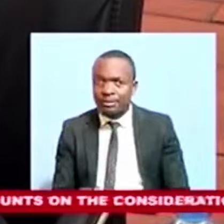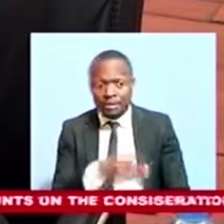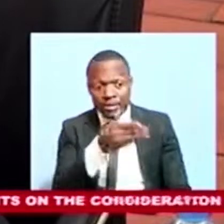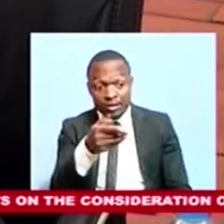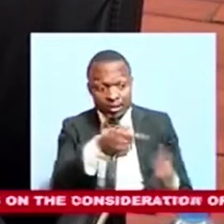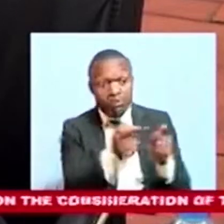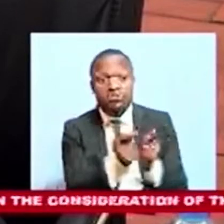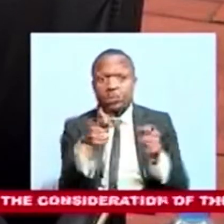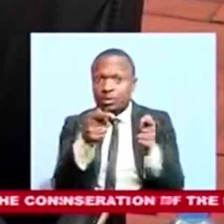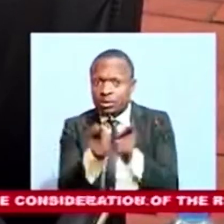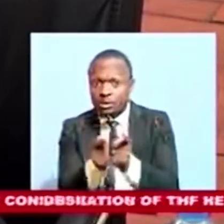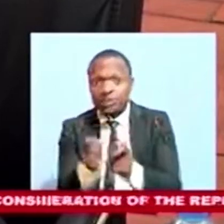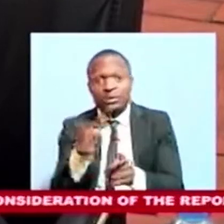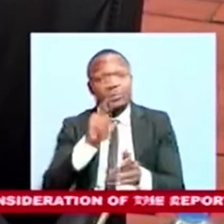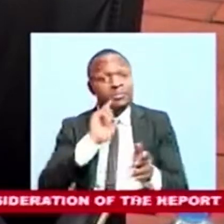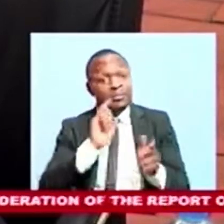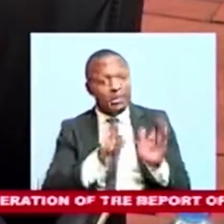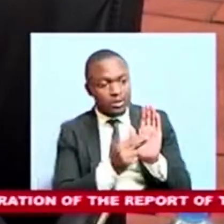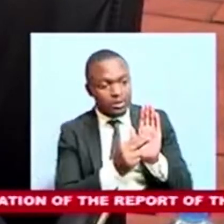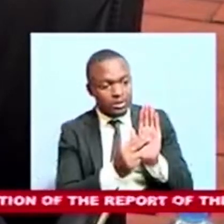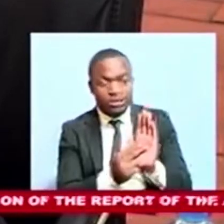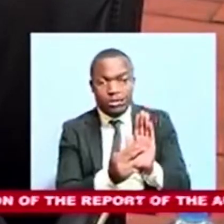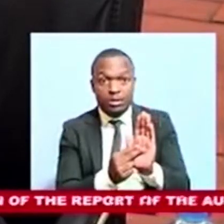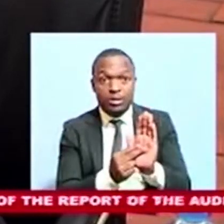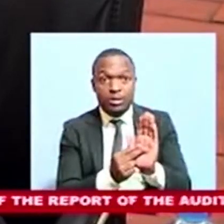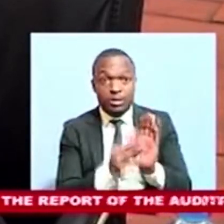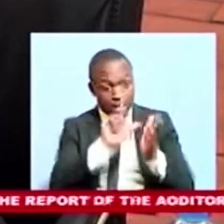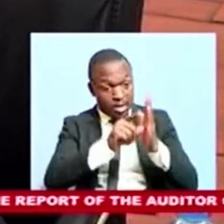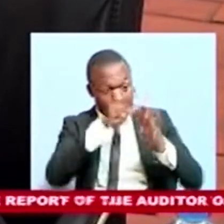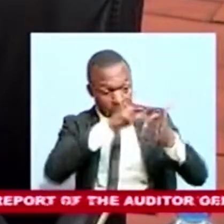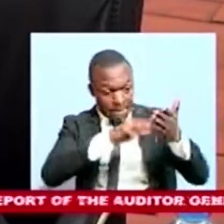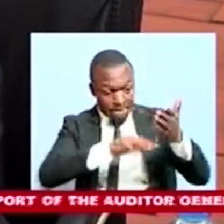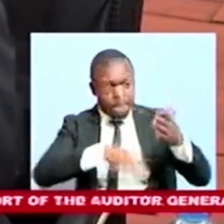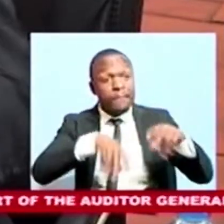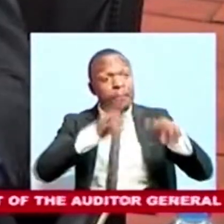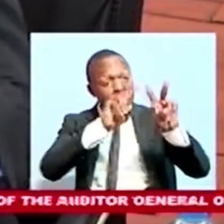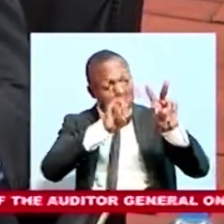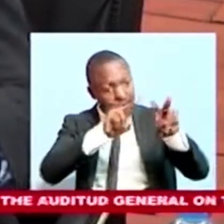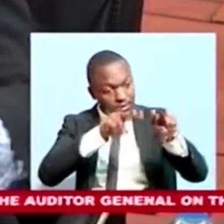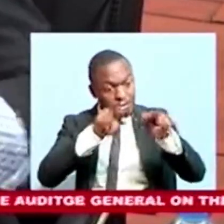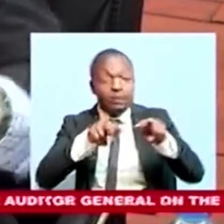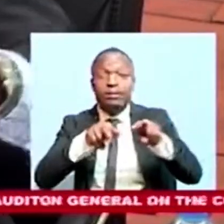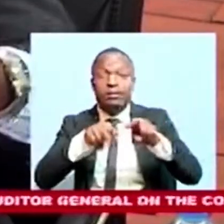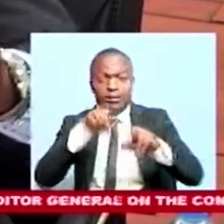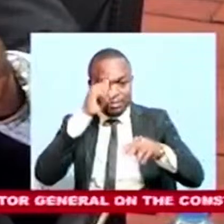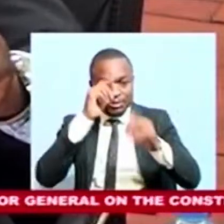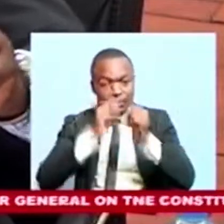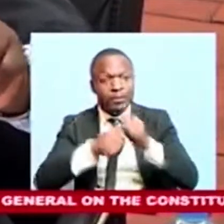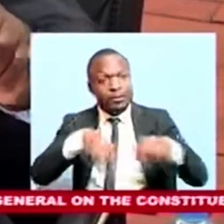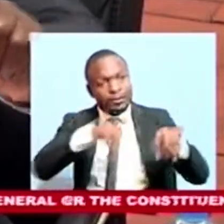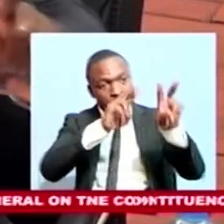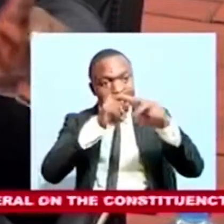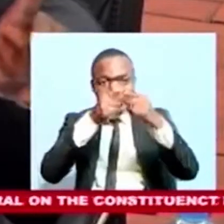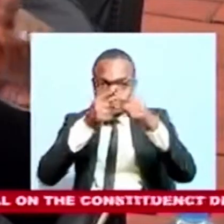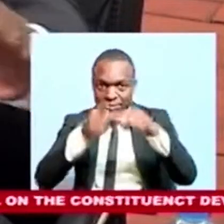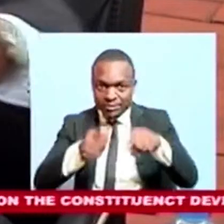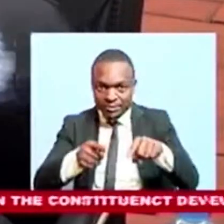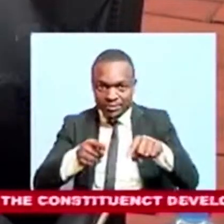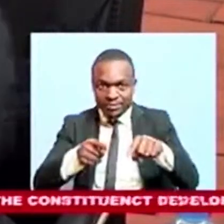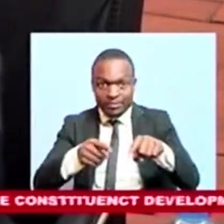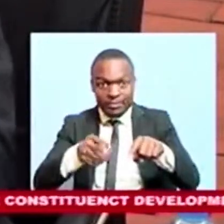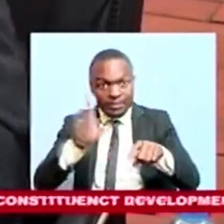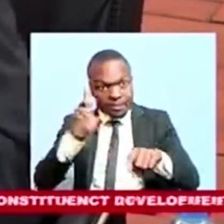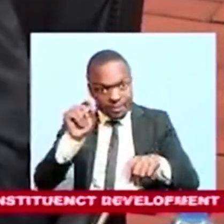You should have shown the minutes of your monitoring, because the monitoring was done for the